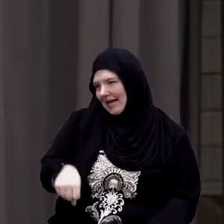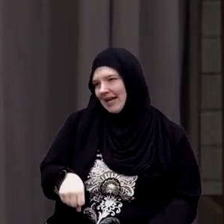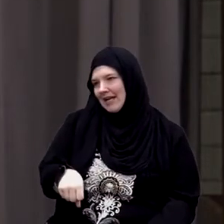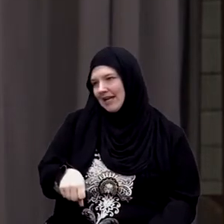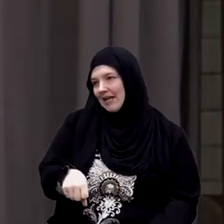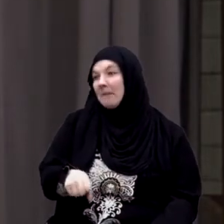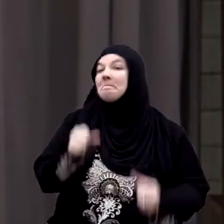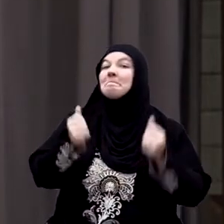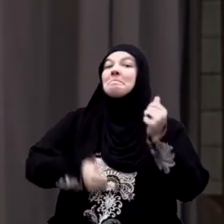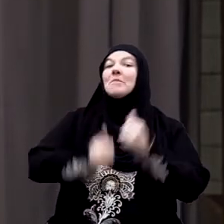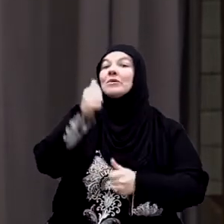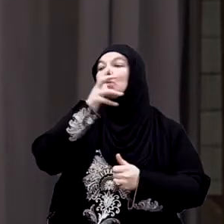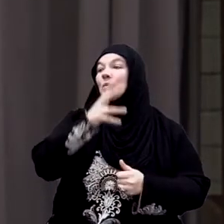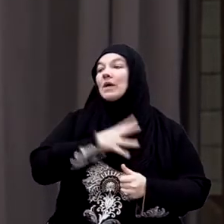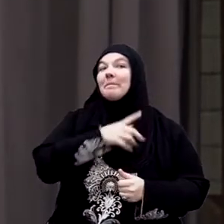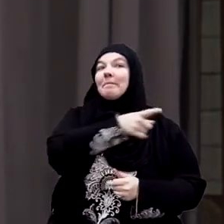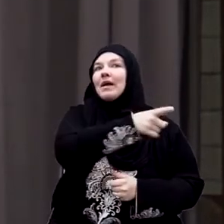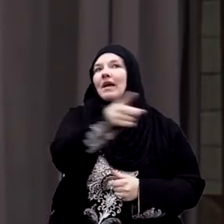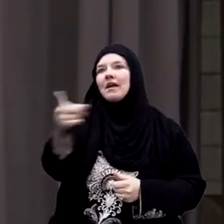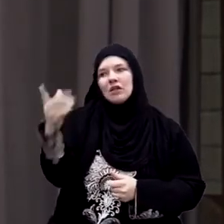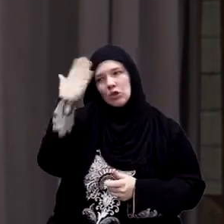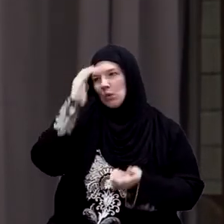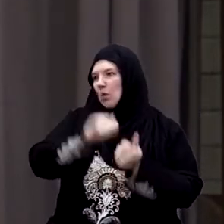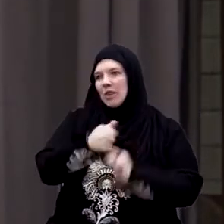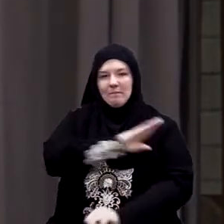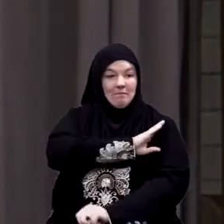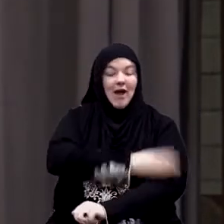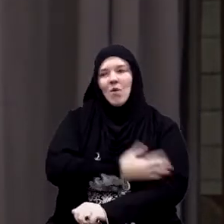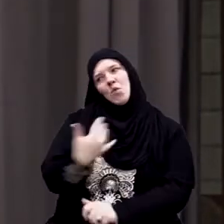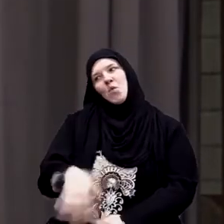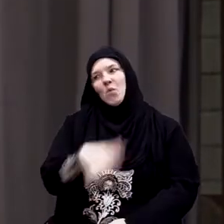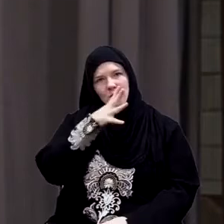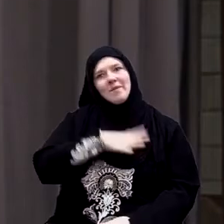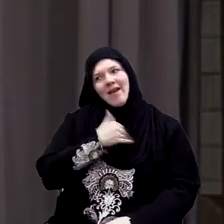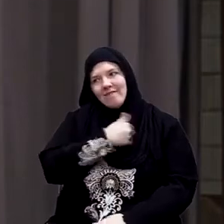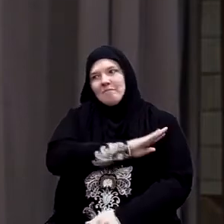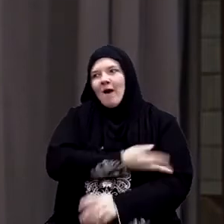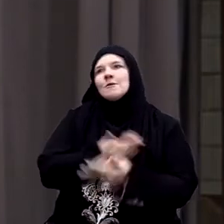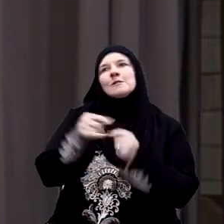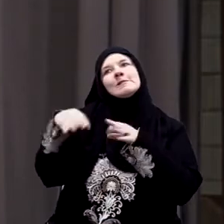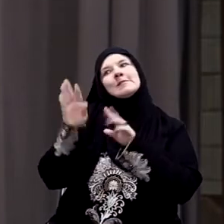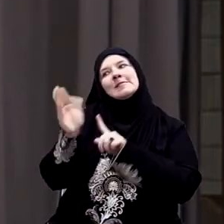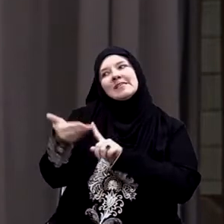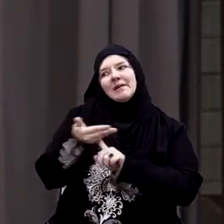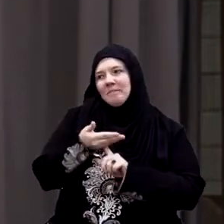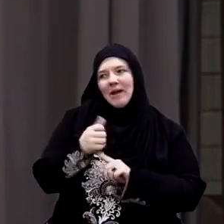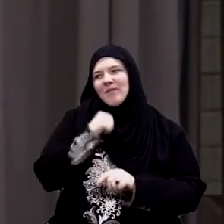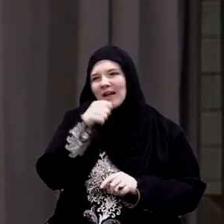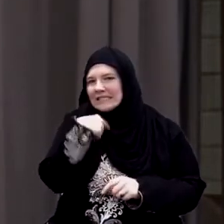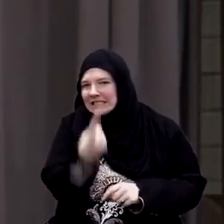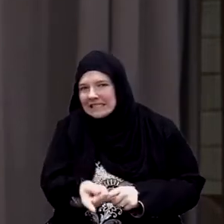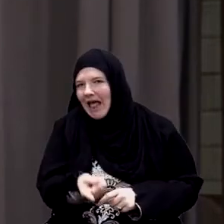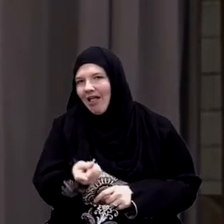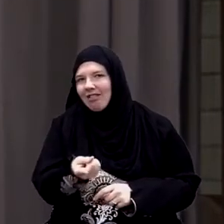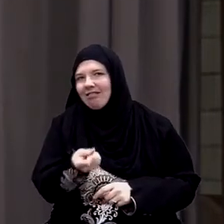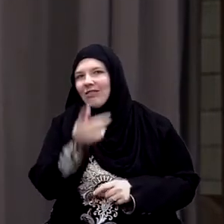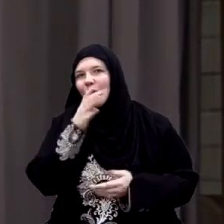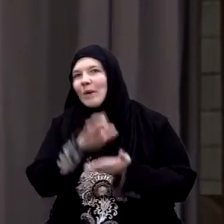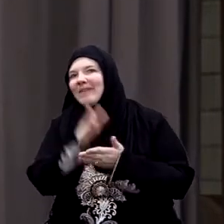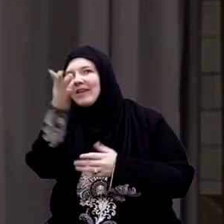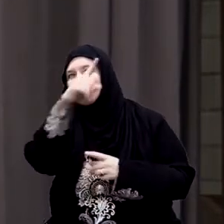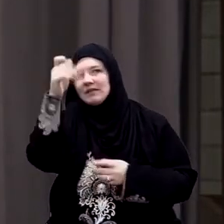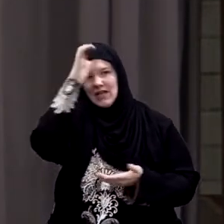Most of our sisters do not know the leverage and the power they have. But I'm not going to say it here because the husbands are